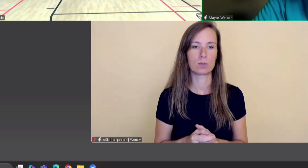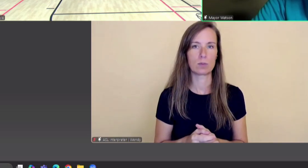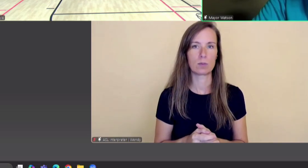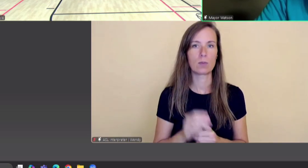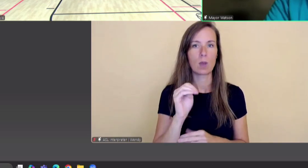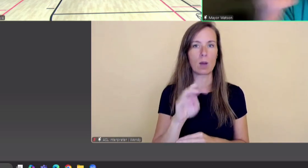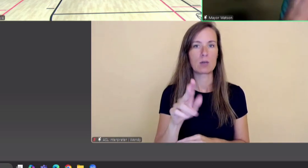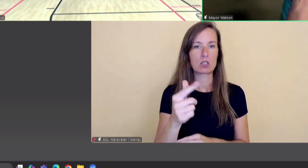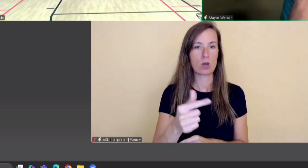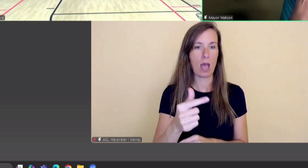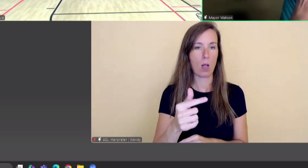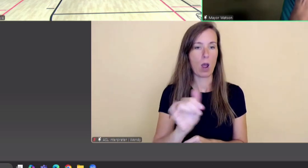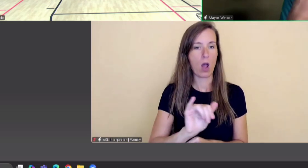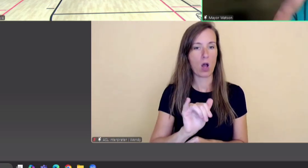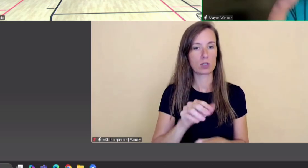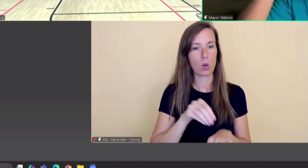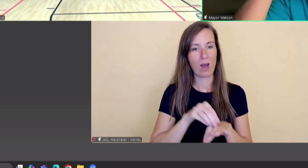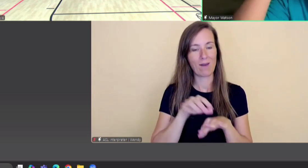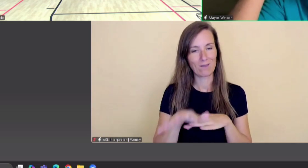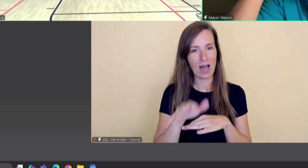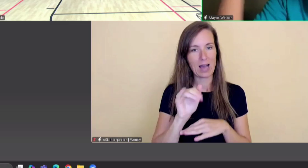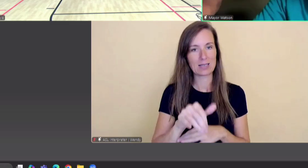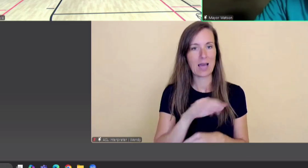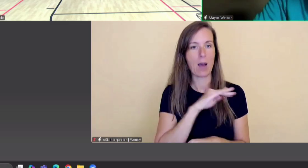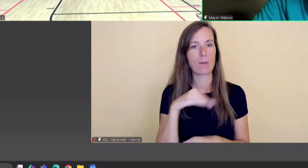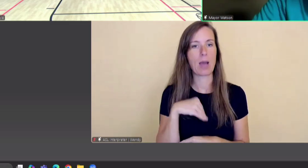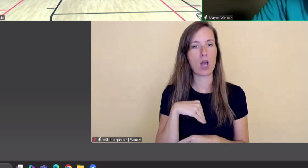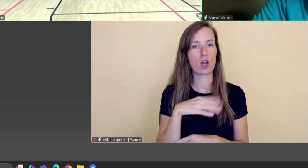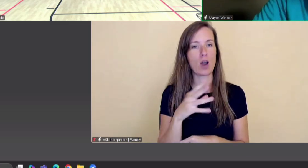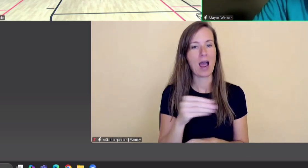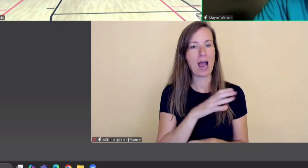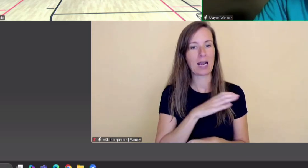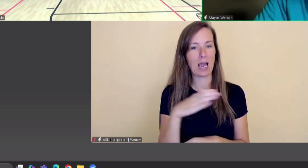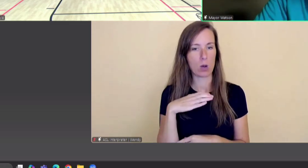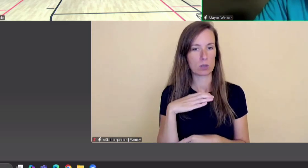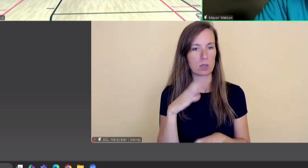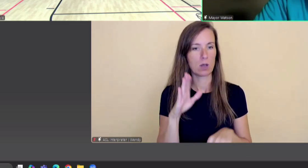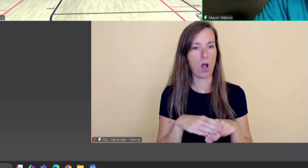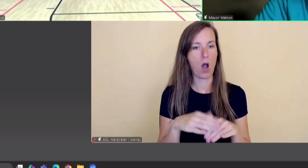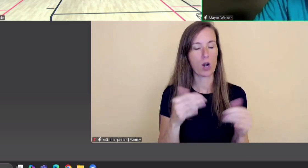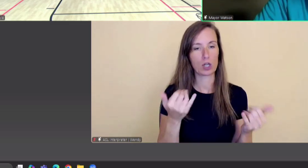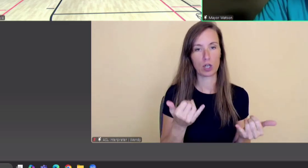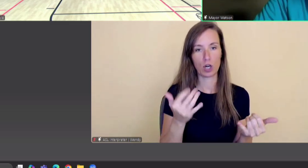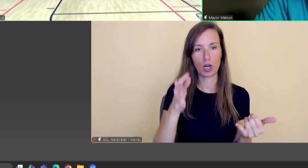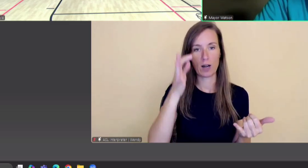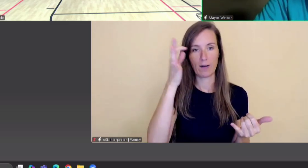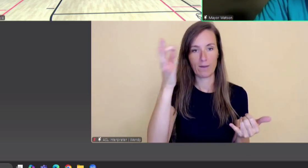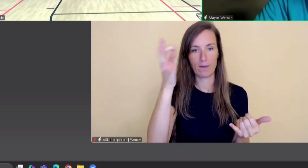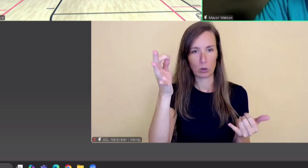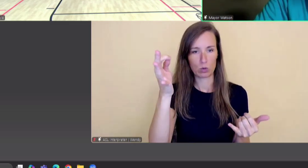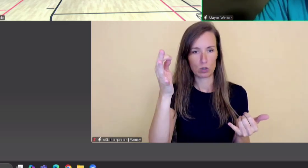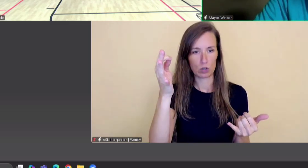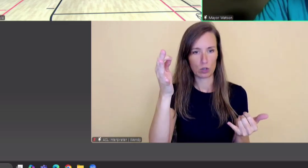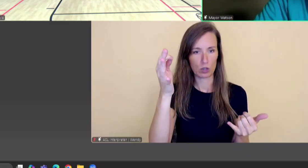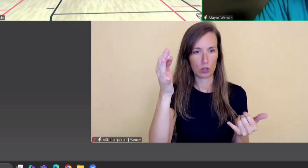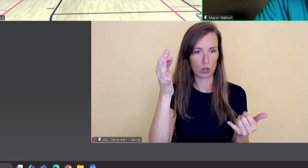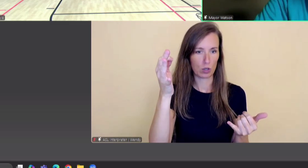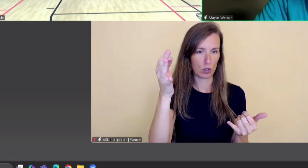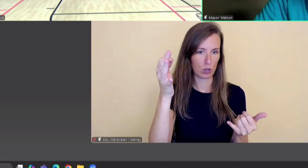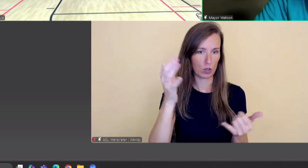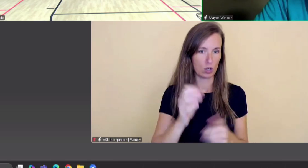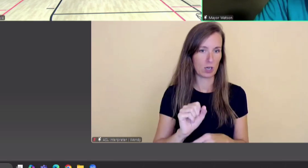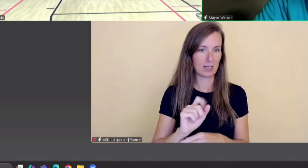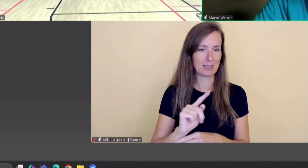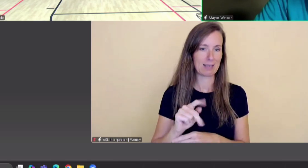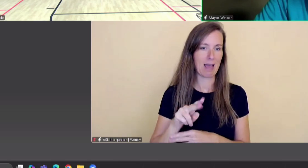Mr. Galloway also advised the mayor and council on the current and future status of a specific employee of the town.